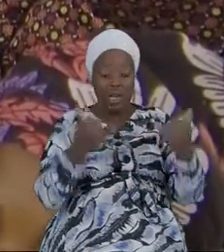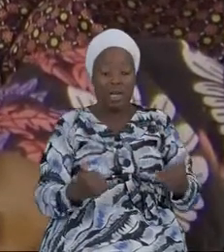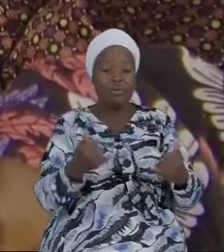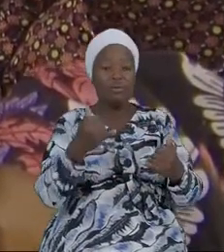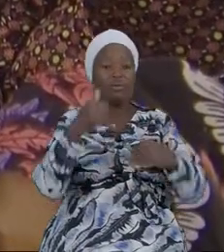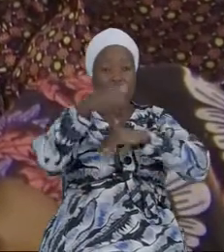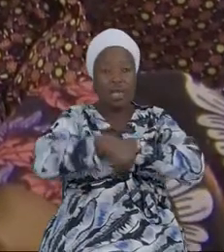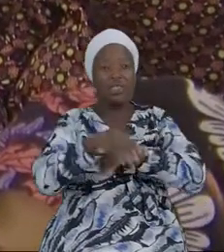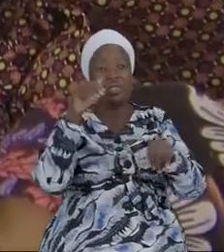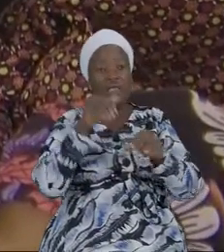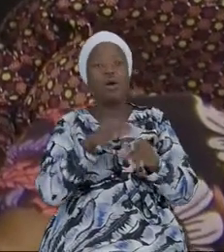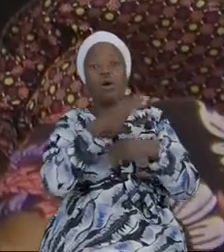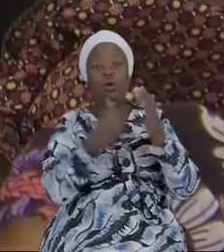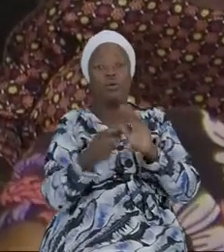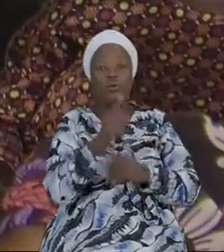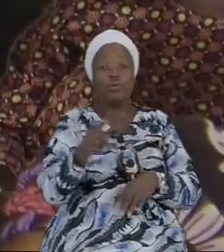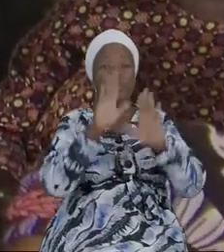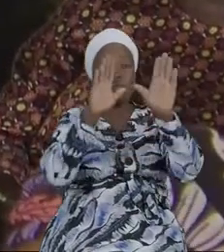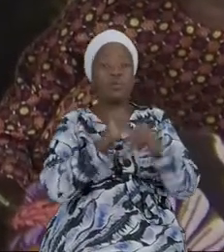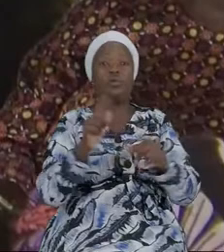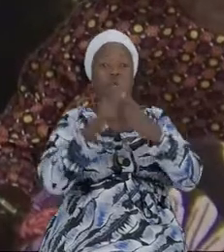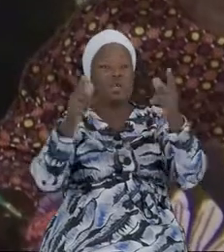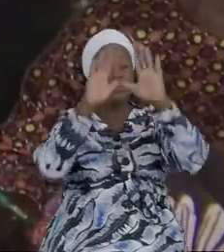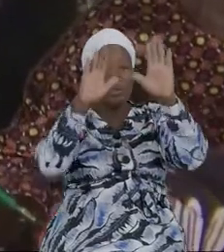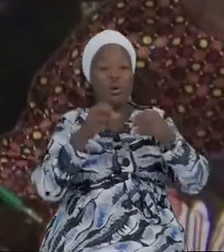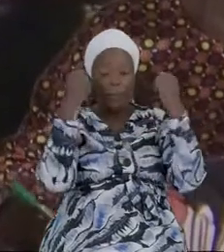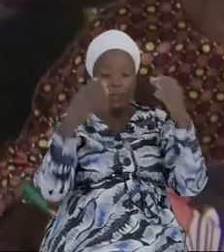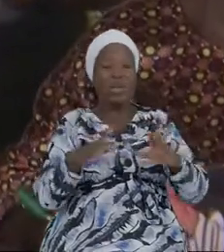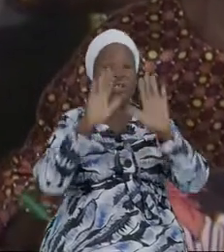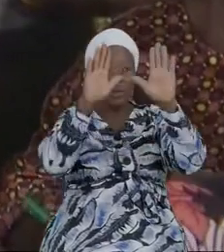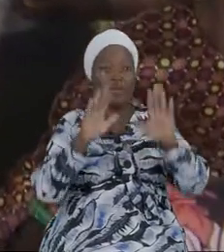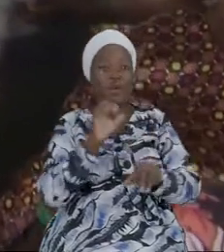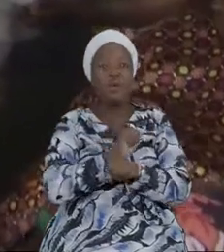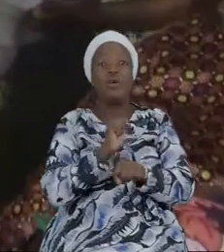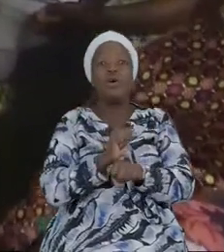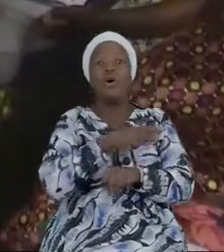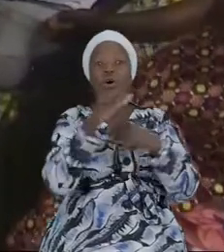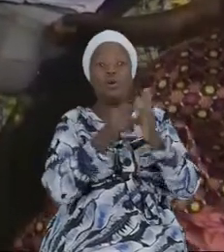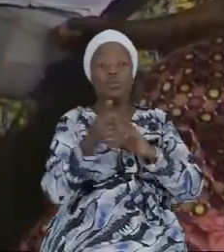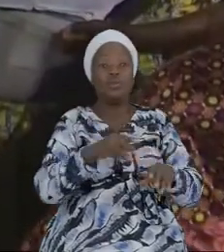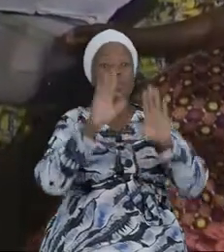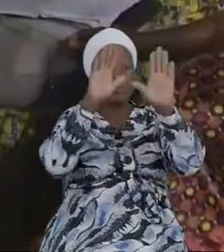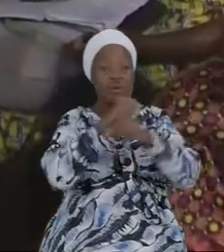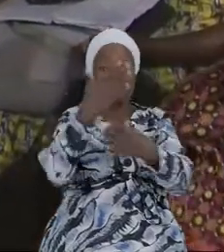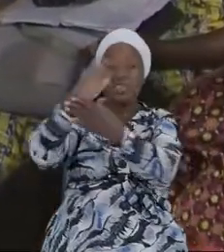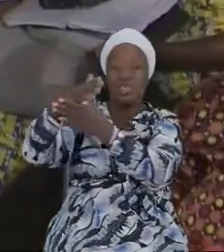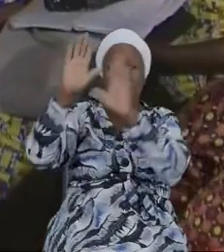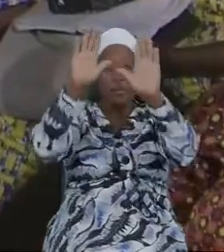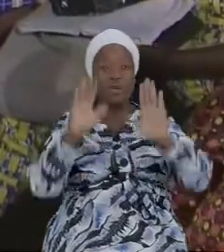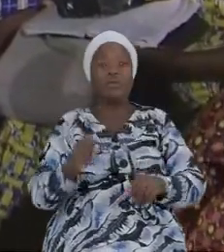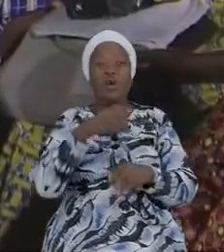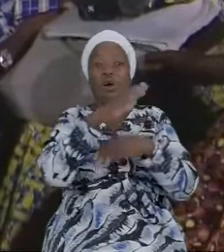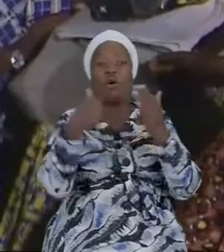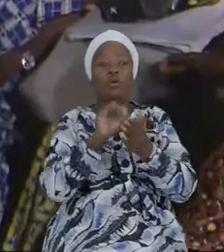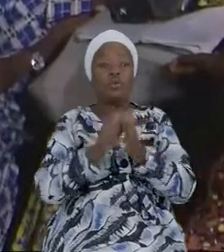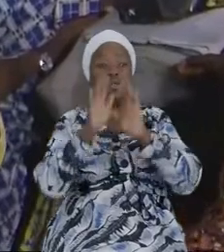tonight, all those miracles manifold, all those miracles incredible, all those miracles reverberating, all those